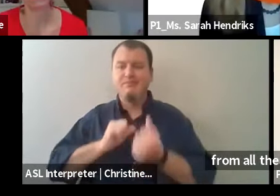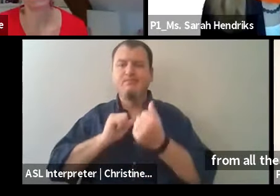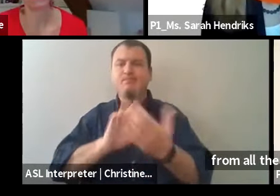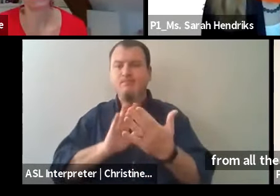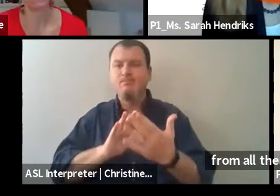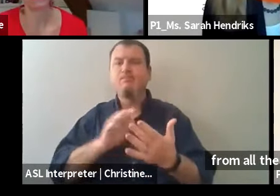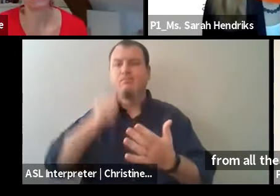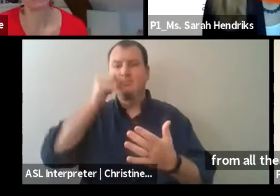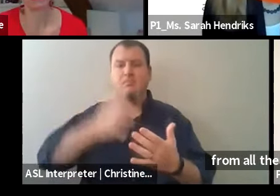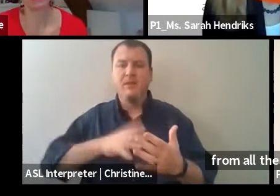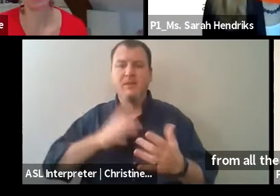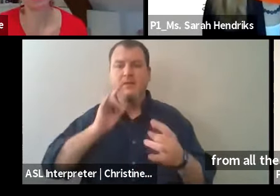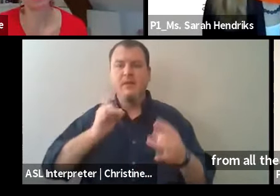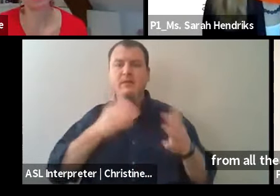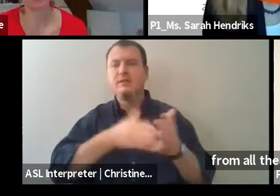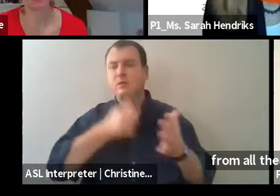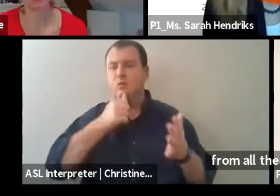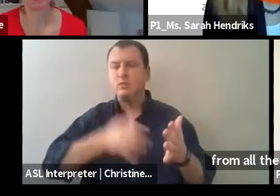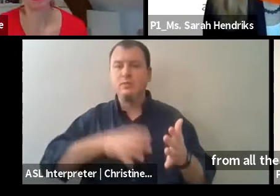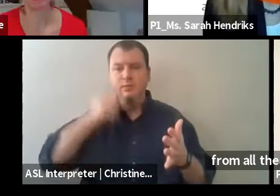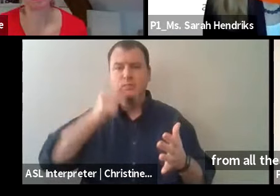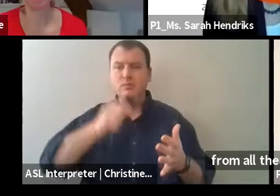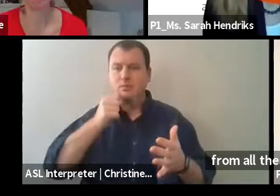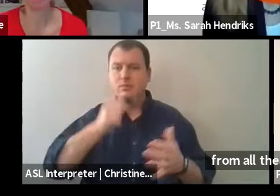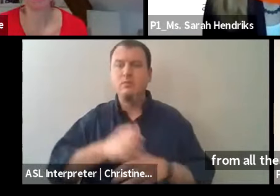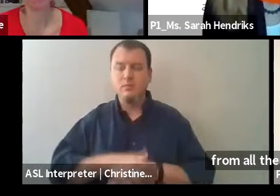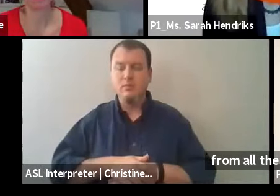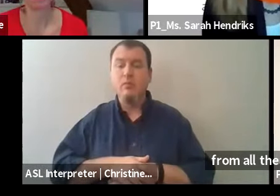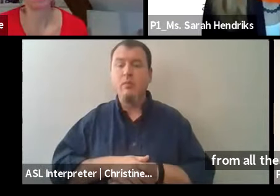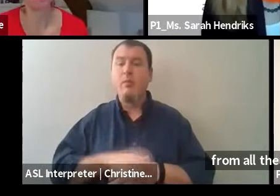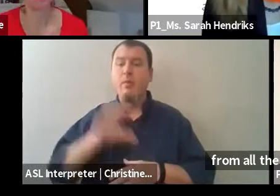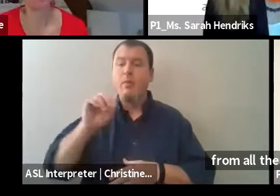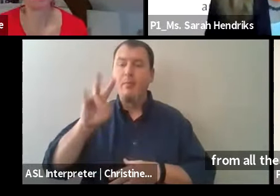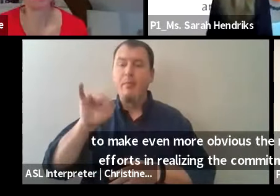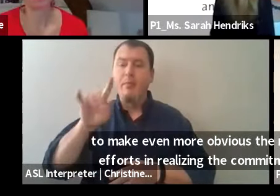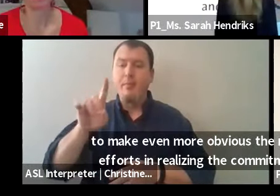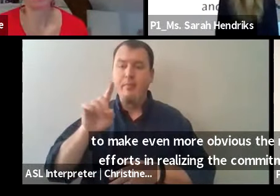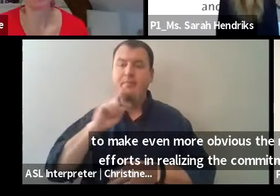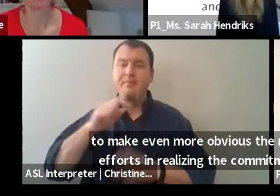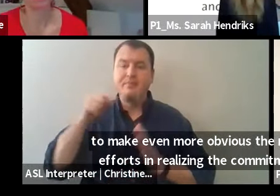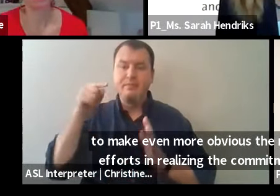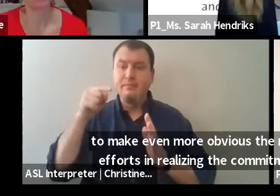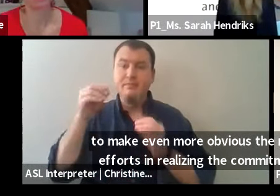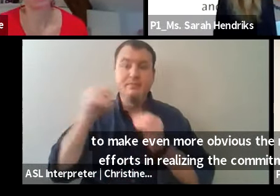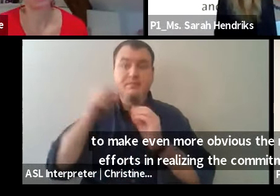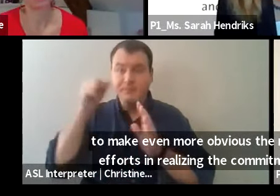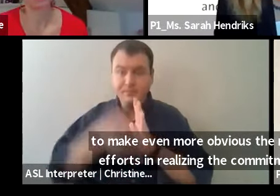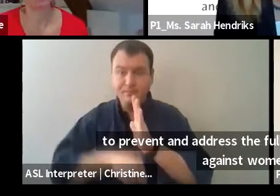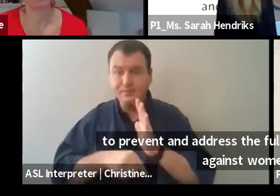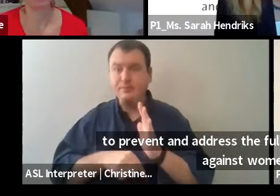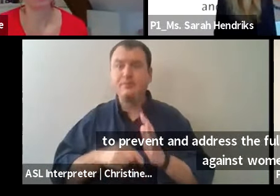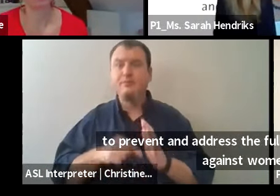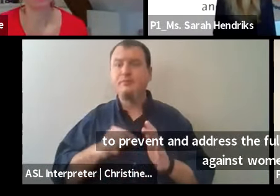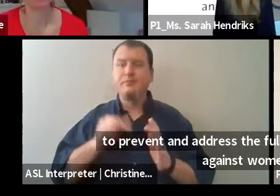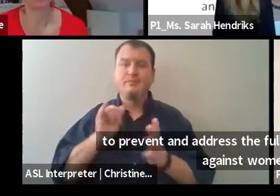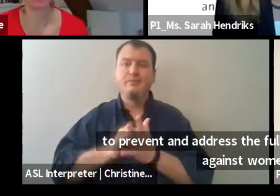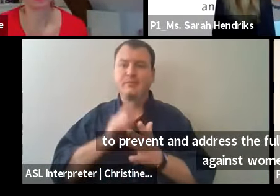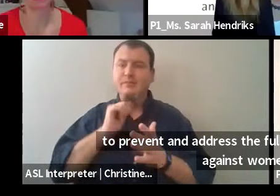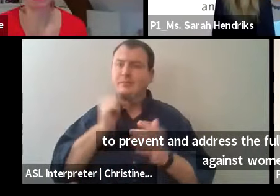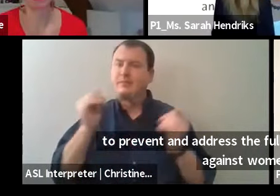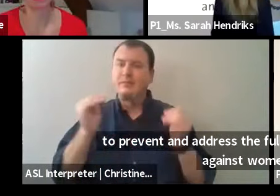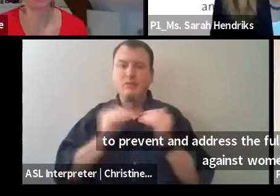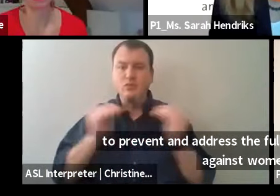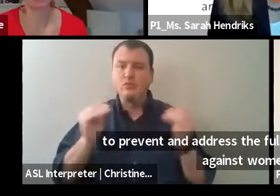male violence against women and girls. So the COVID crisis has deepened pre-existing inequalities, and women